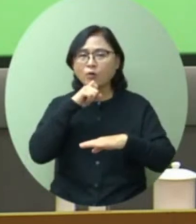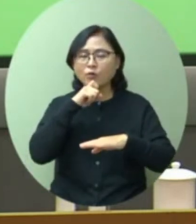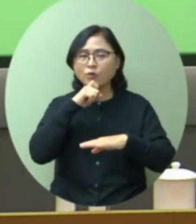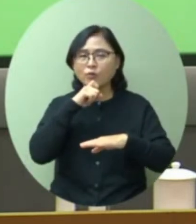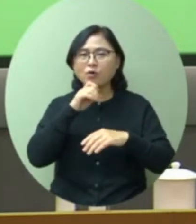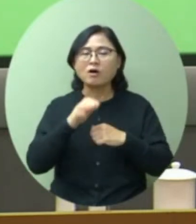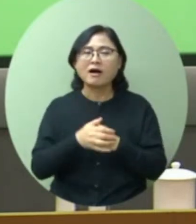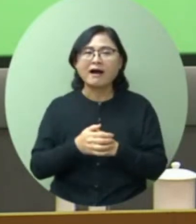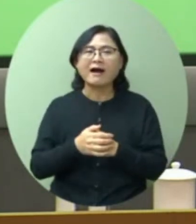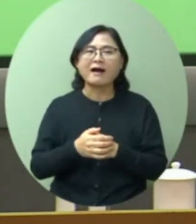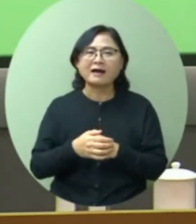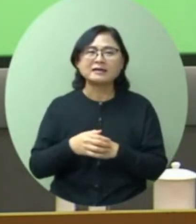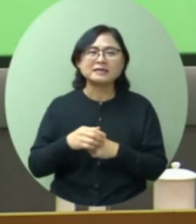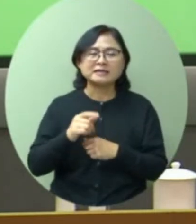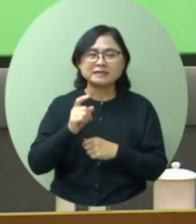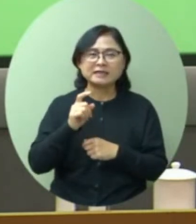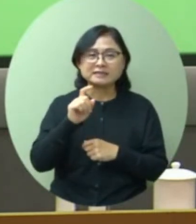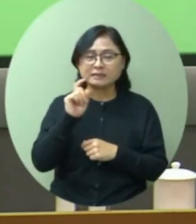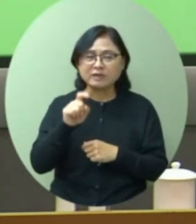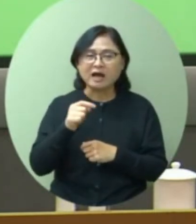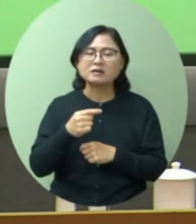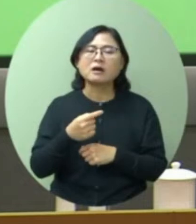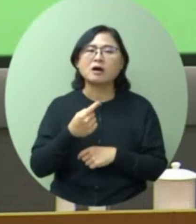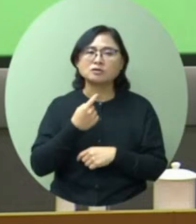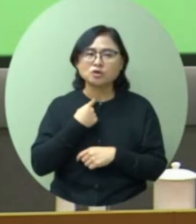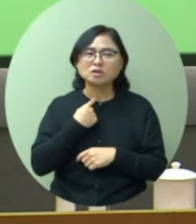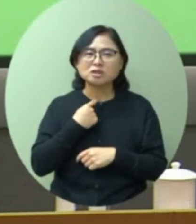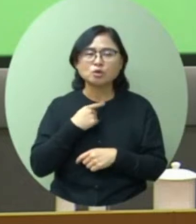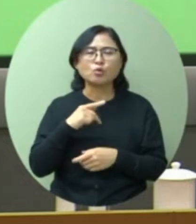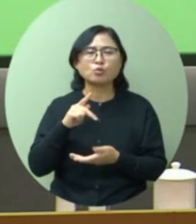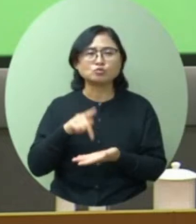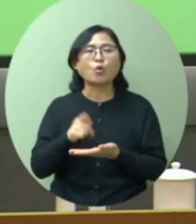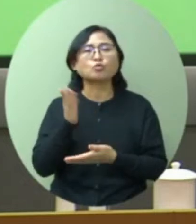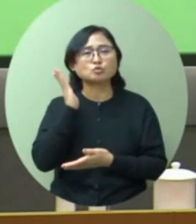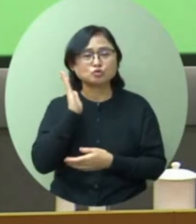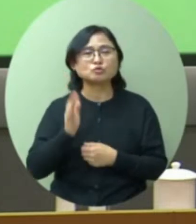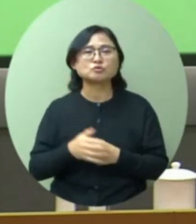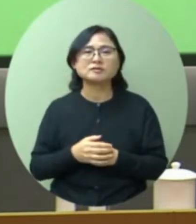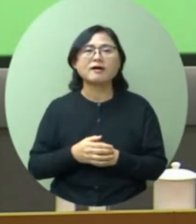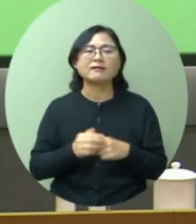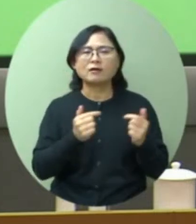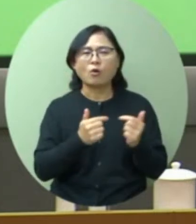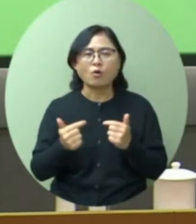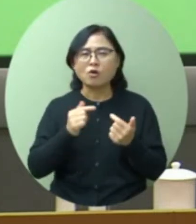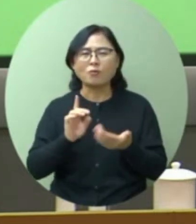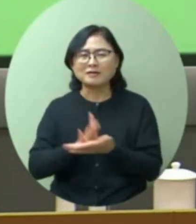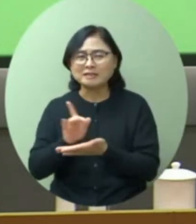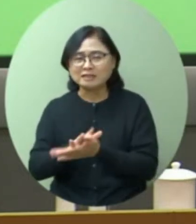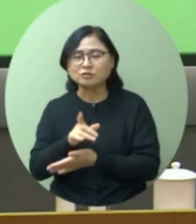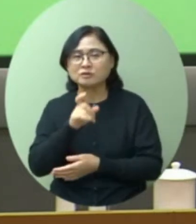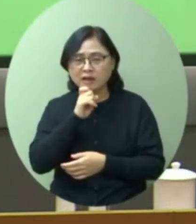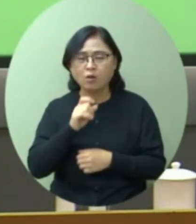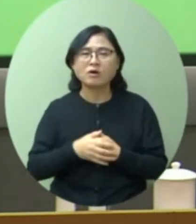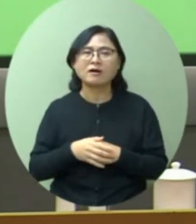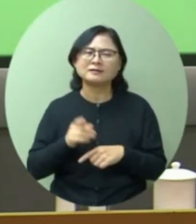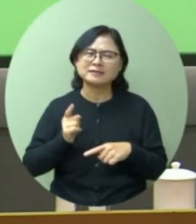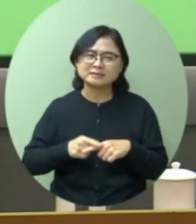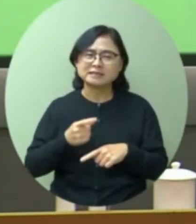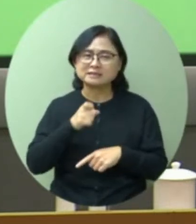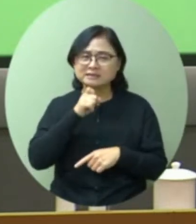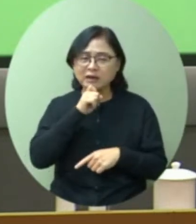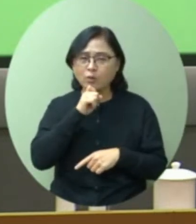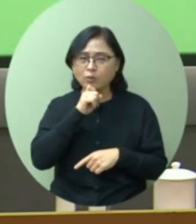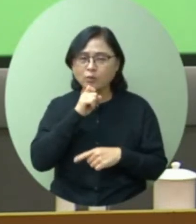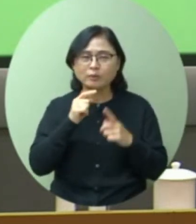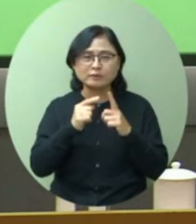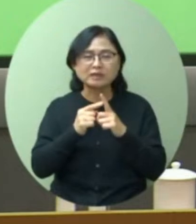need, because of actual need of households, because of lack of enough supply of flats. So